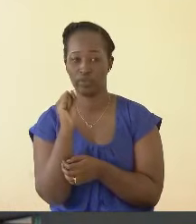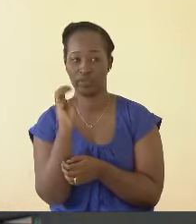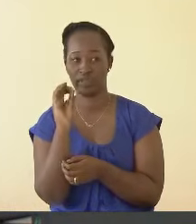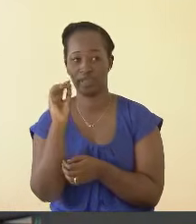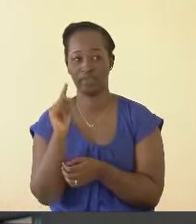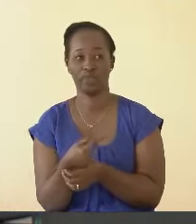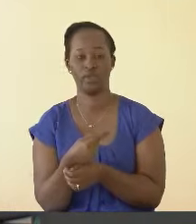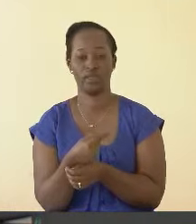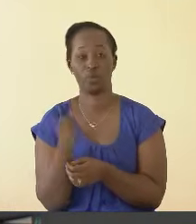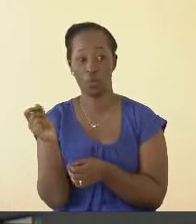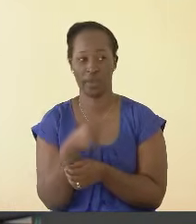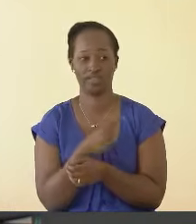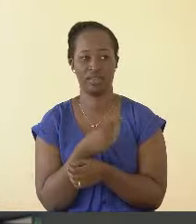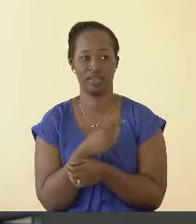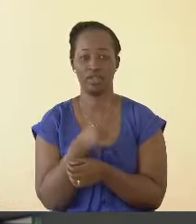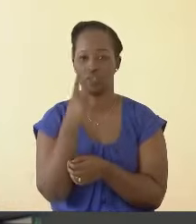250,000 per month,